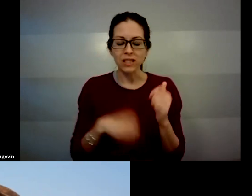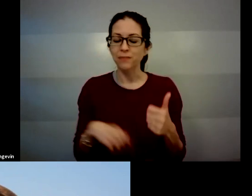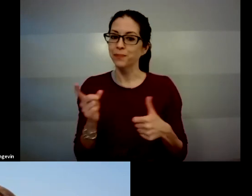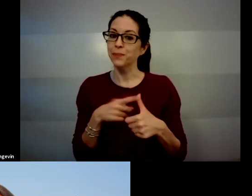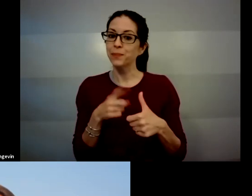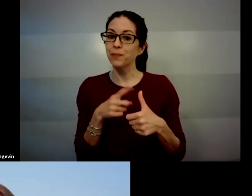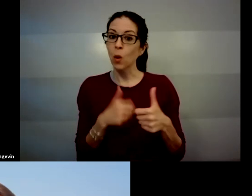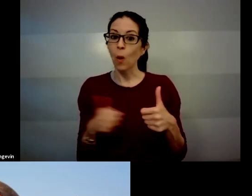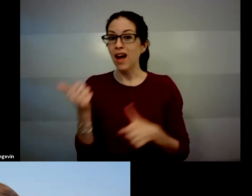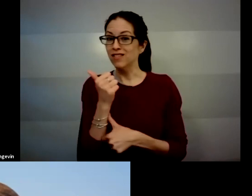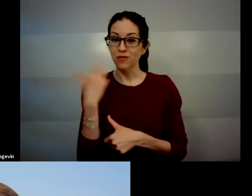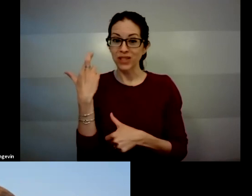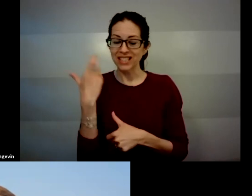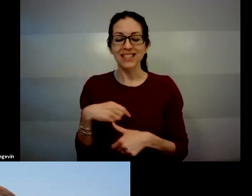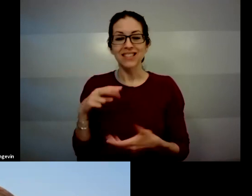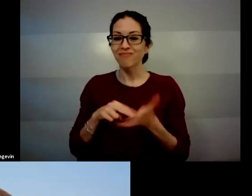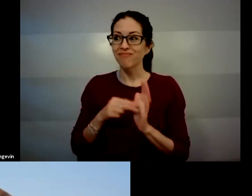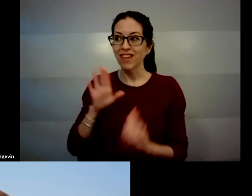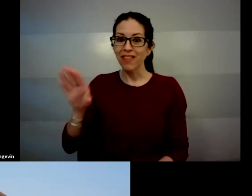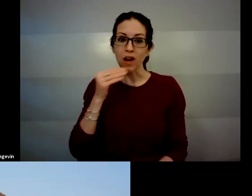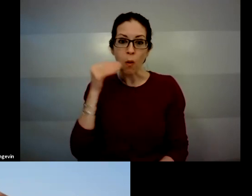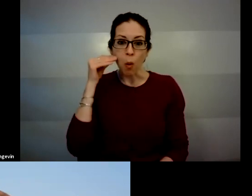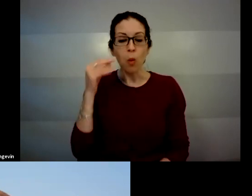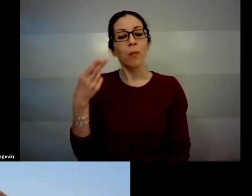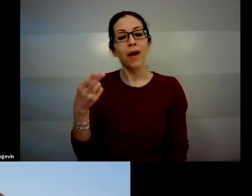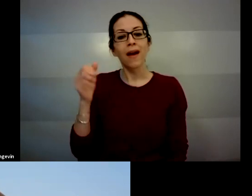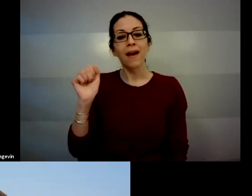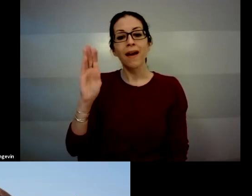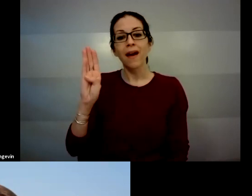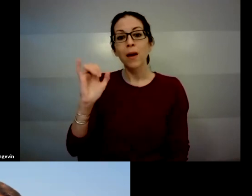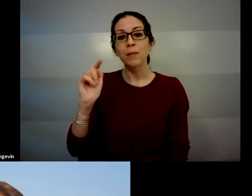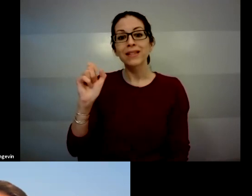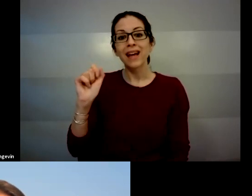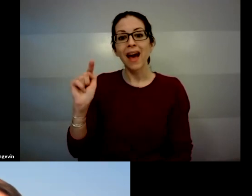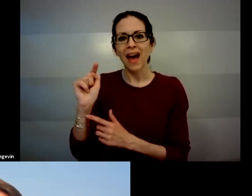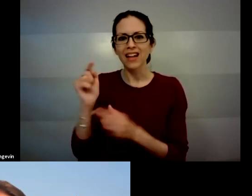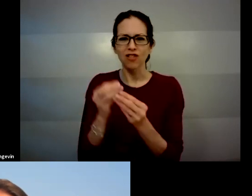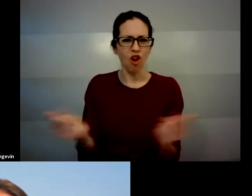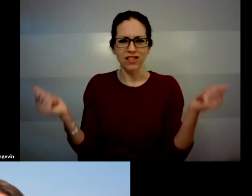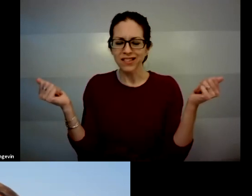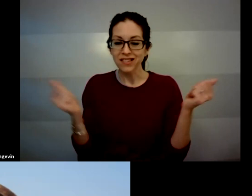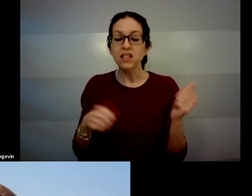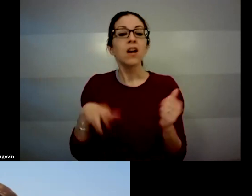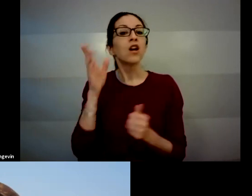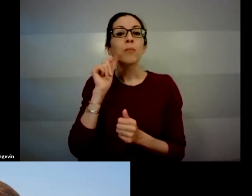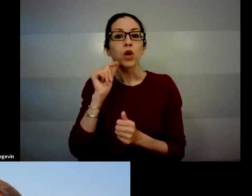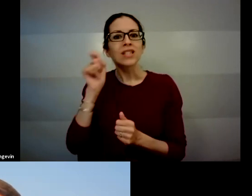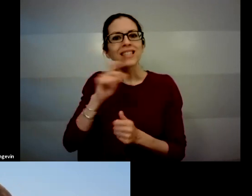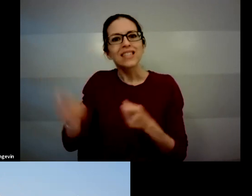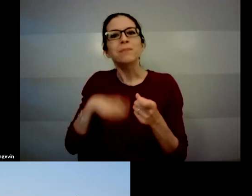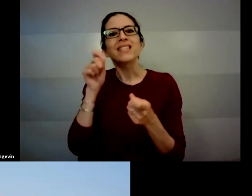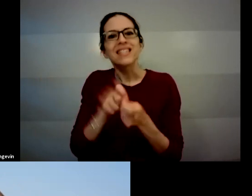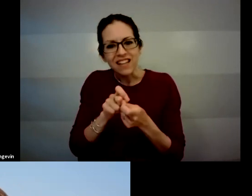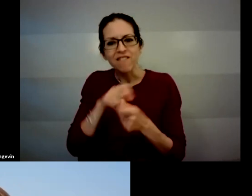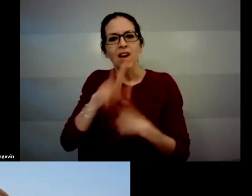primary ones is habitat loss. So birds need specific food resources, specific shelter and nesting sites in order to